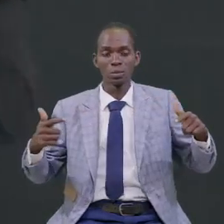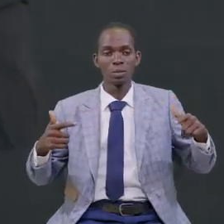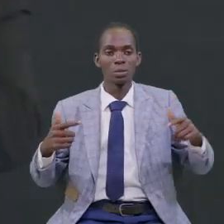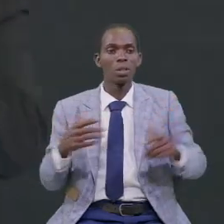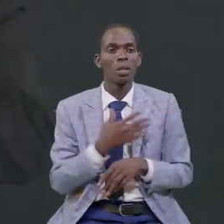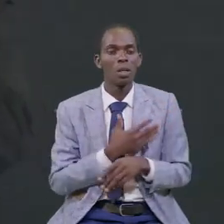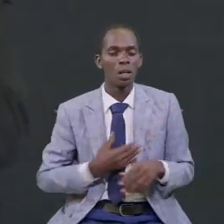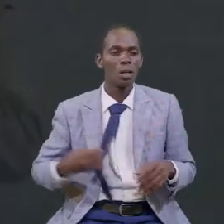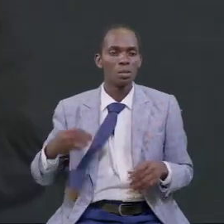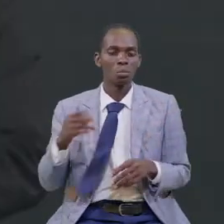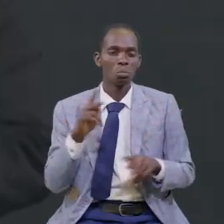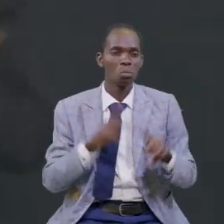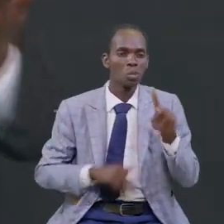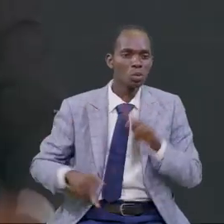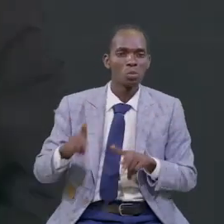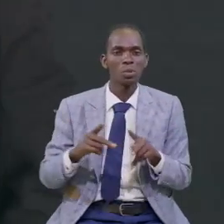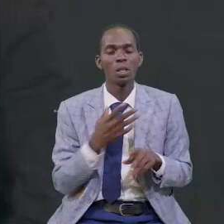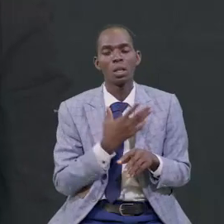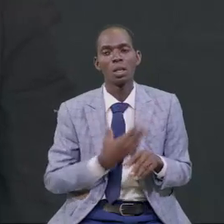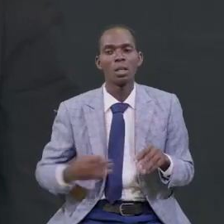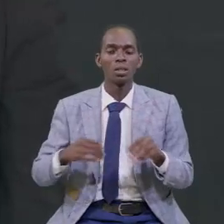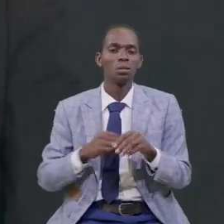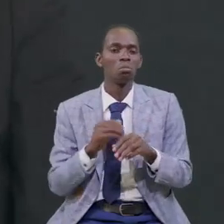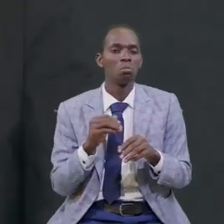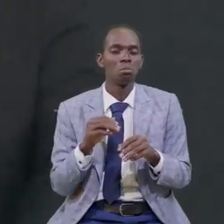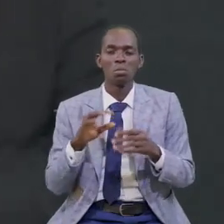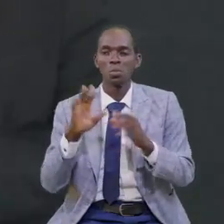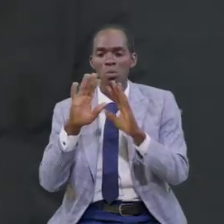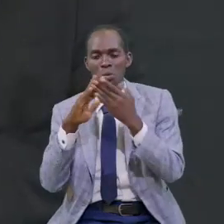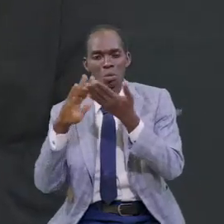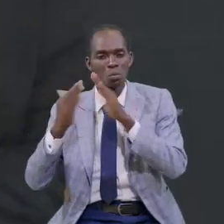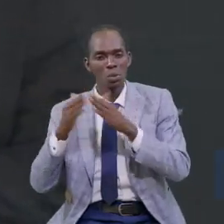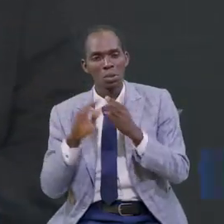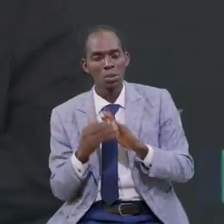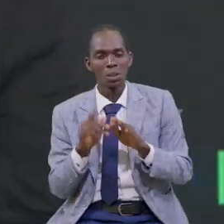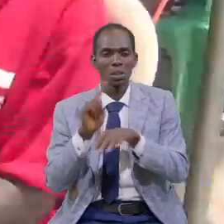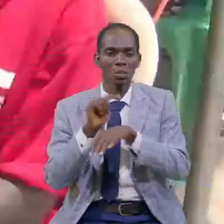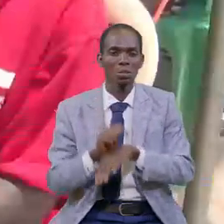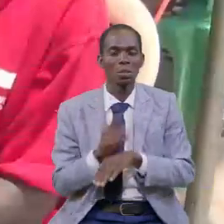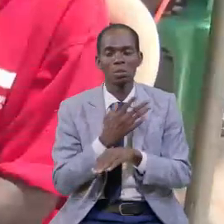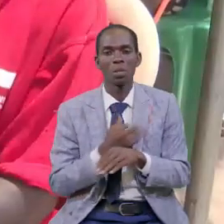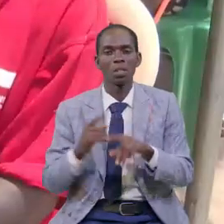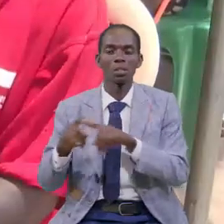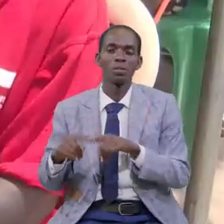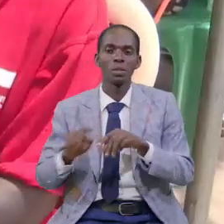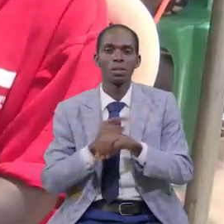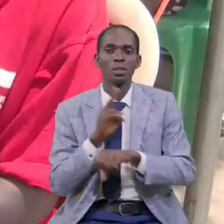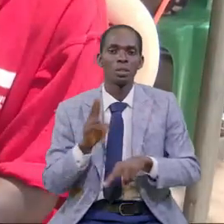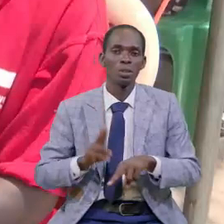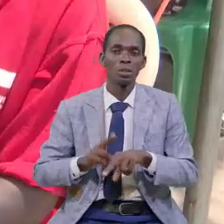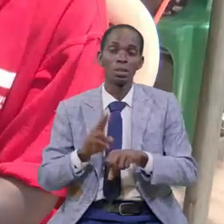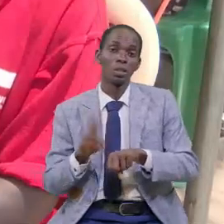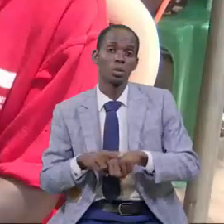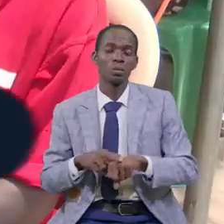people, every community, tribe of people, and every nation. Look at number two. Number two is